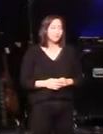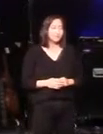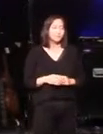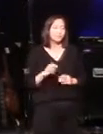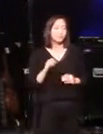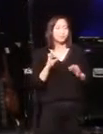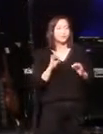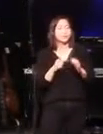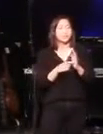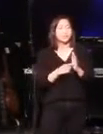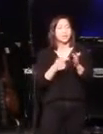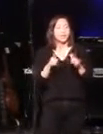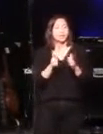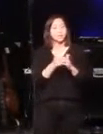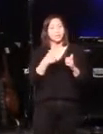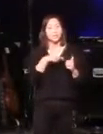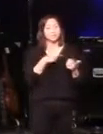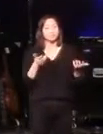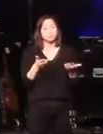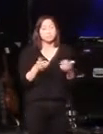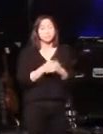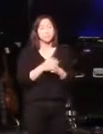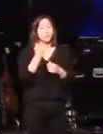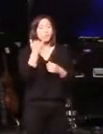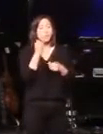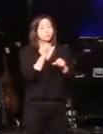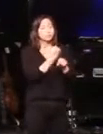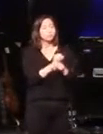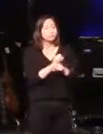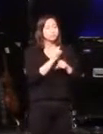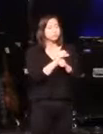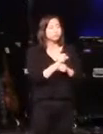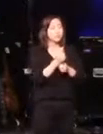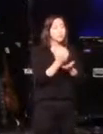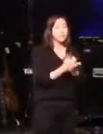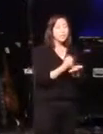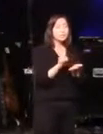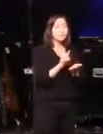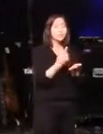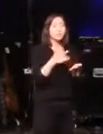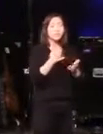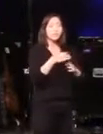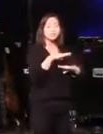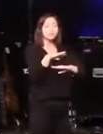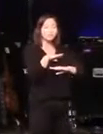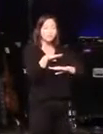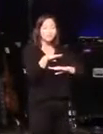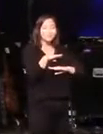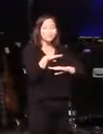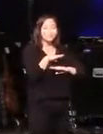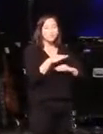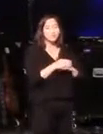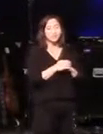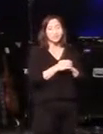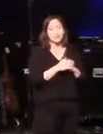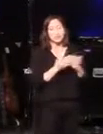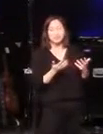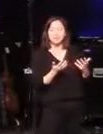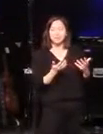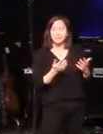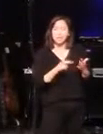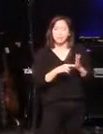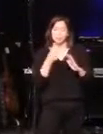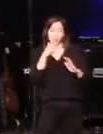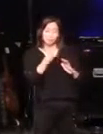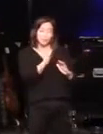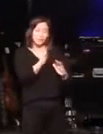with us is that if we got something and we were content, there's only one thing, honestly, that I feel like I've been content with, and